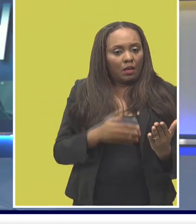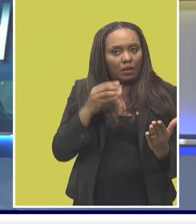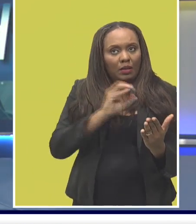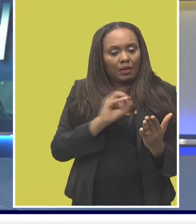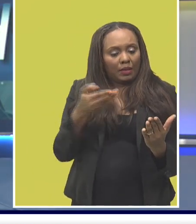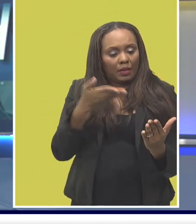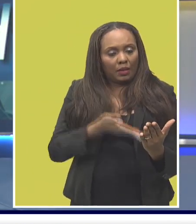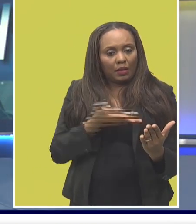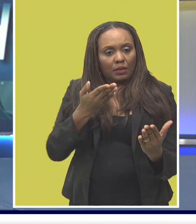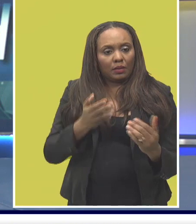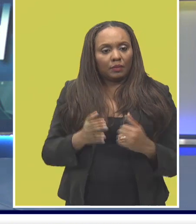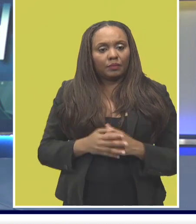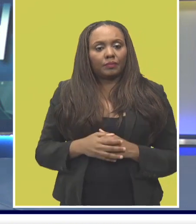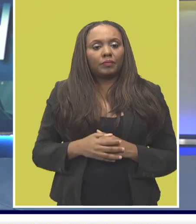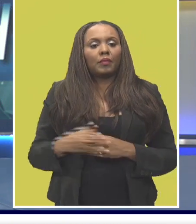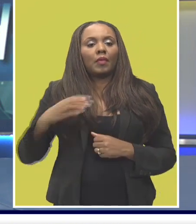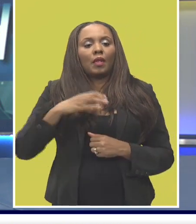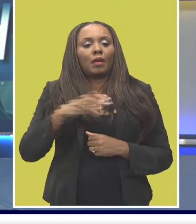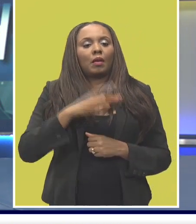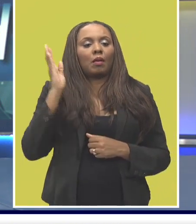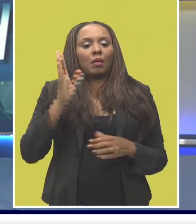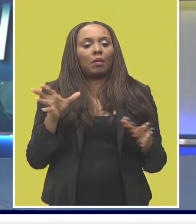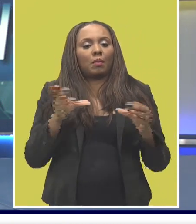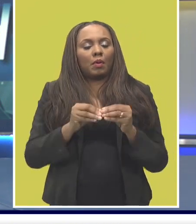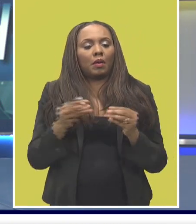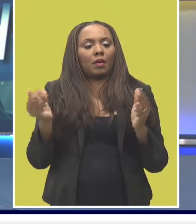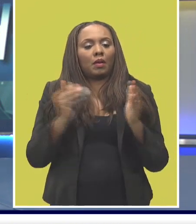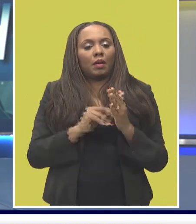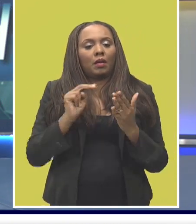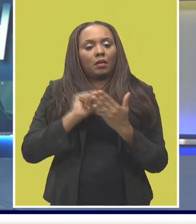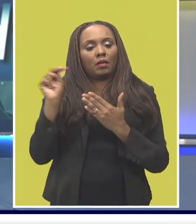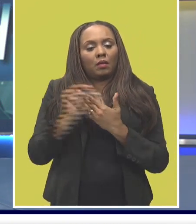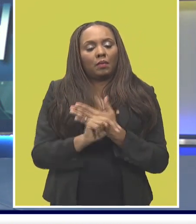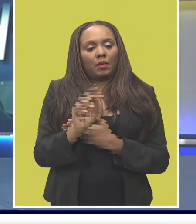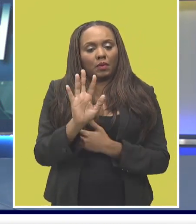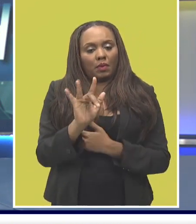And the Public Accounts Committee is set to meet again on November the 25th.